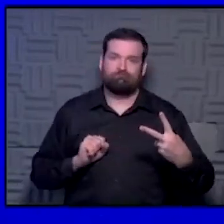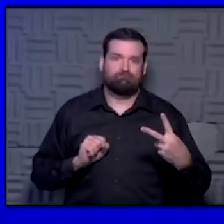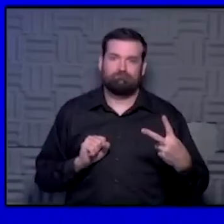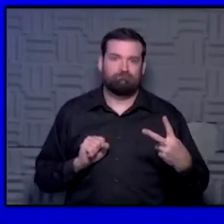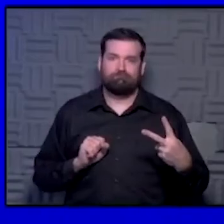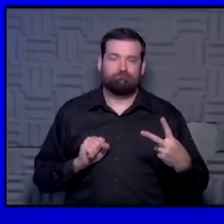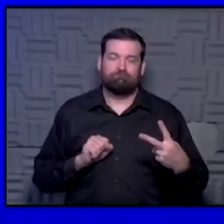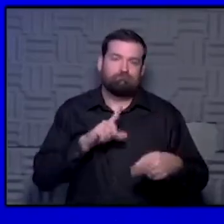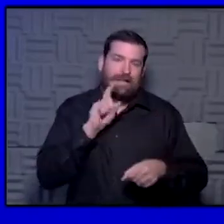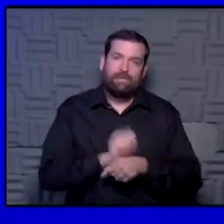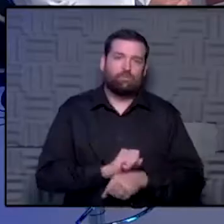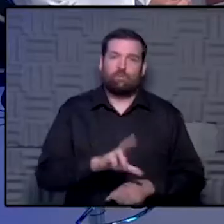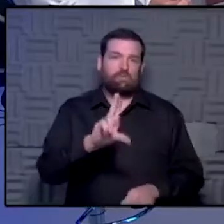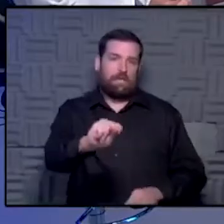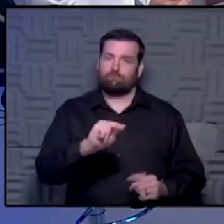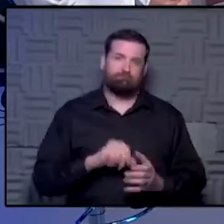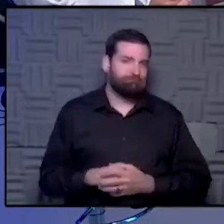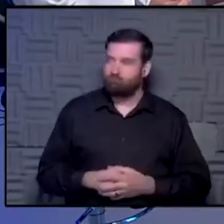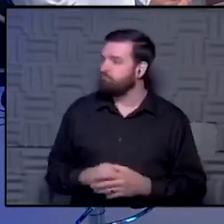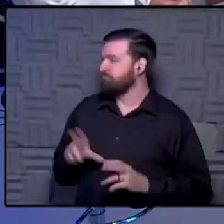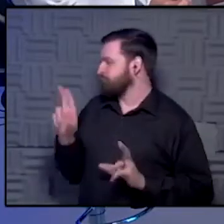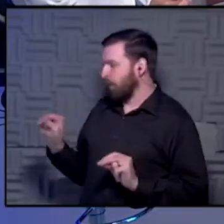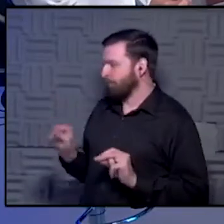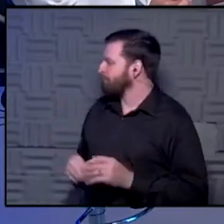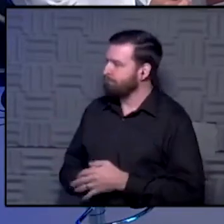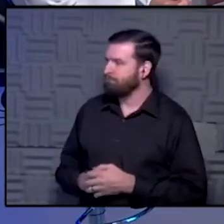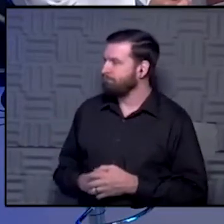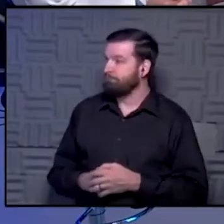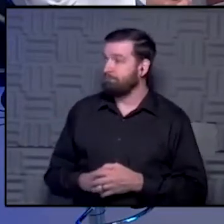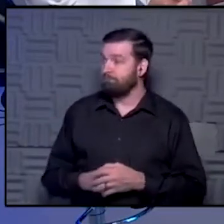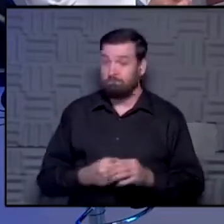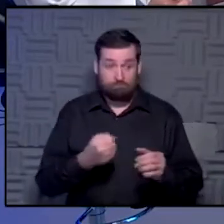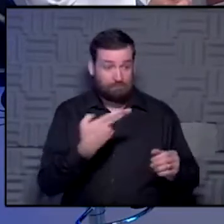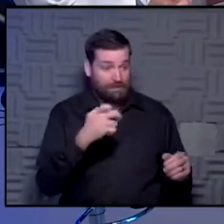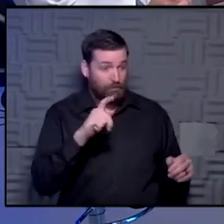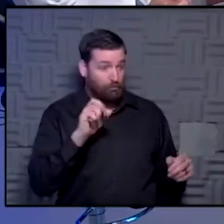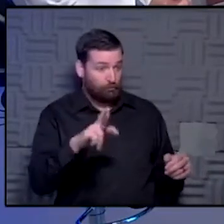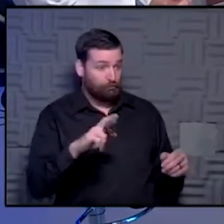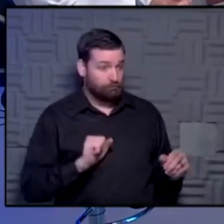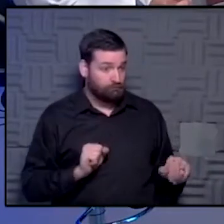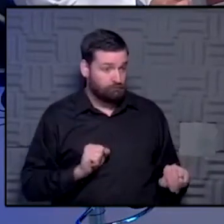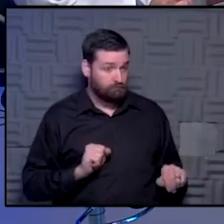soon. Absolutely no. Not going to happen yet. Yeah, no. No. Okay, Heather?